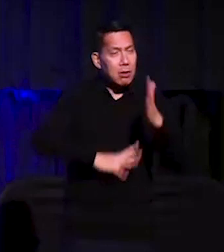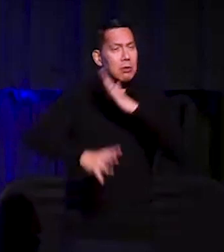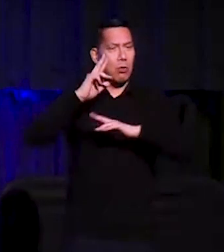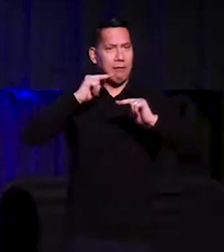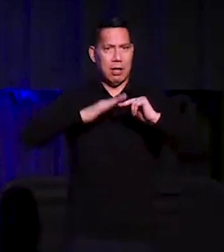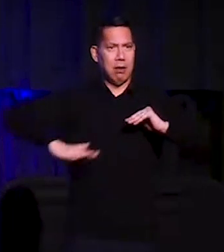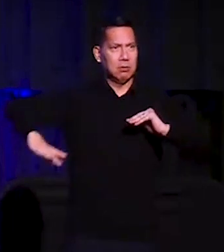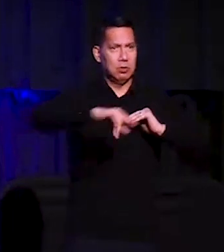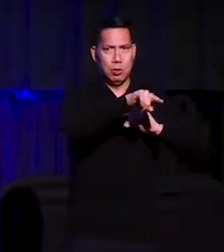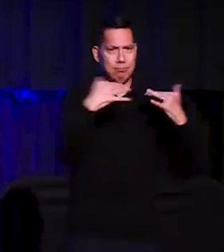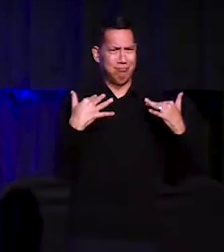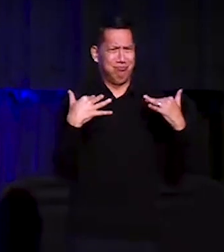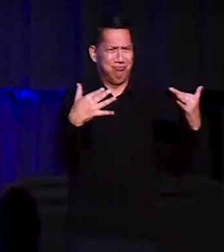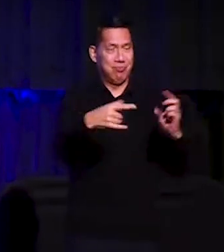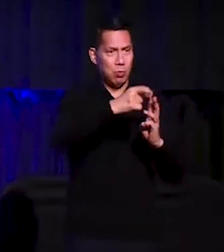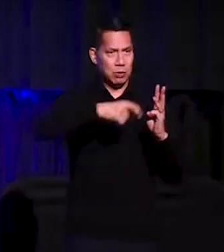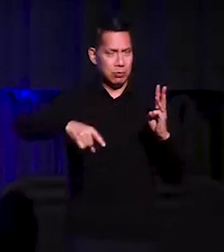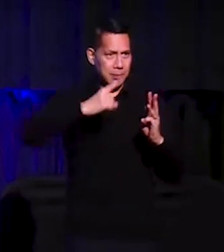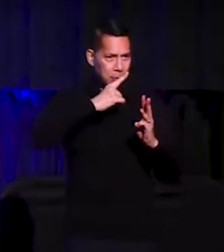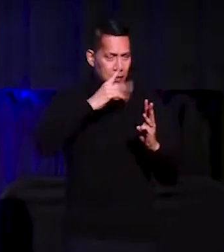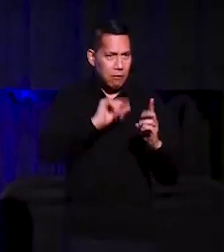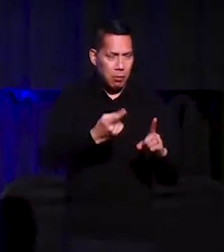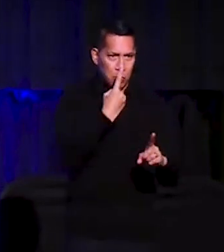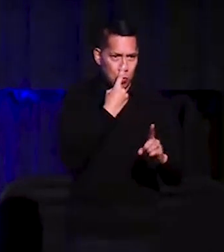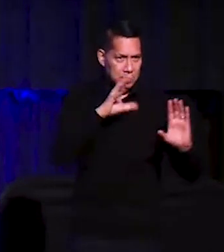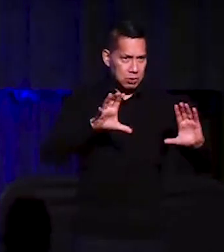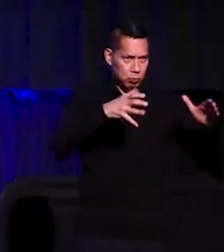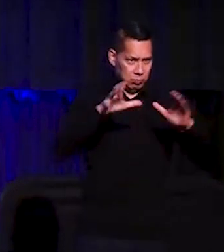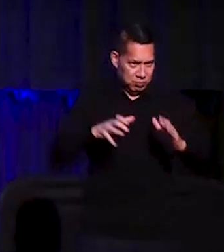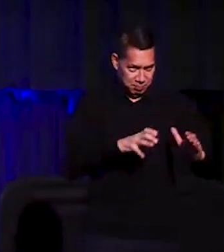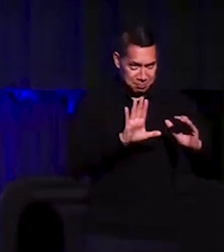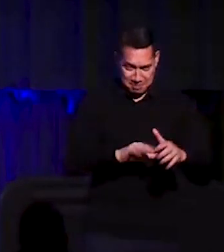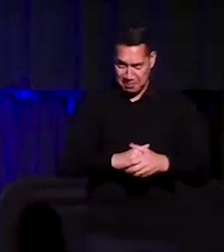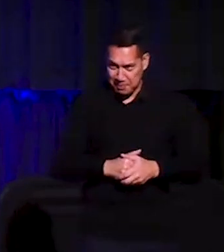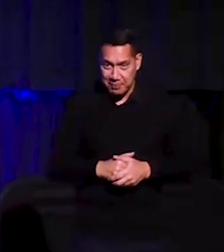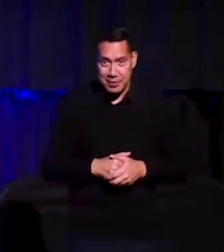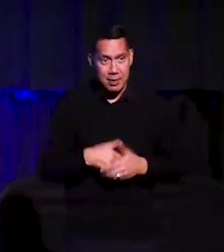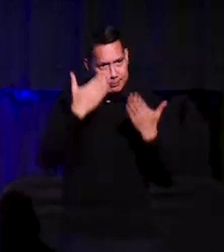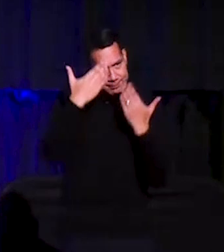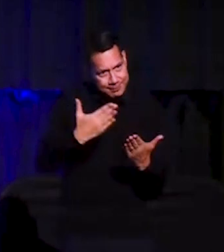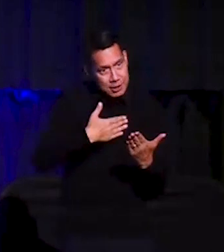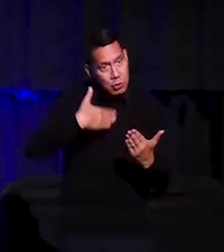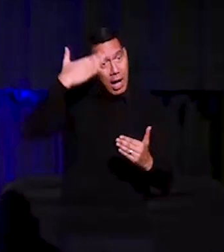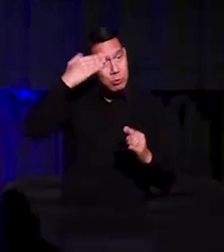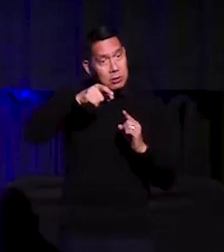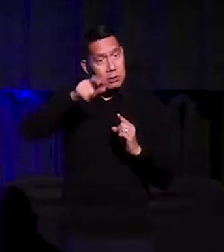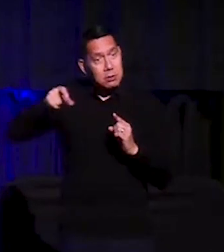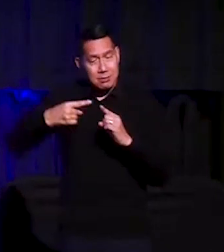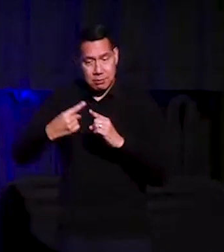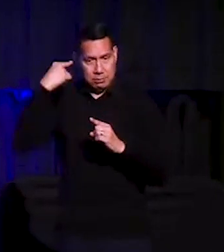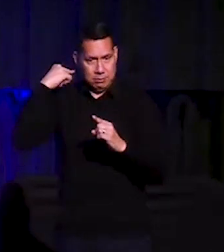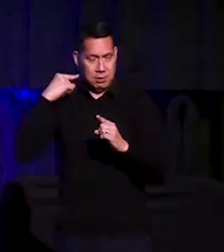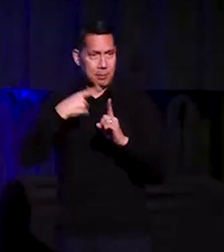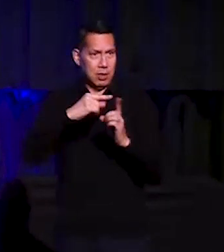of the land we are here today, the Wurundjeri people of the Kulin Nations, and pay my respect to elders, past